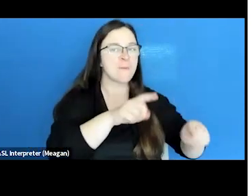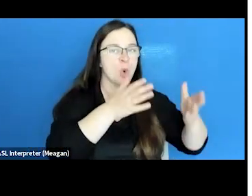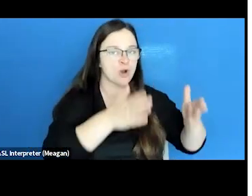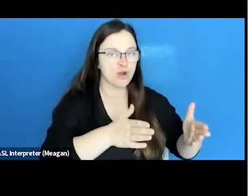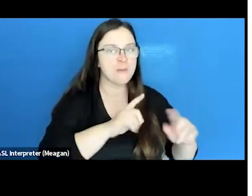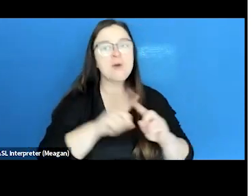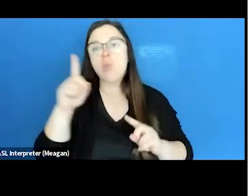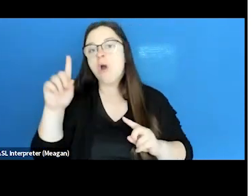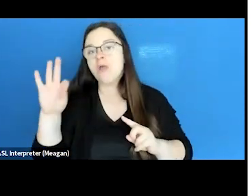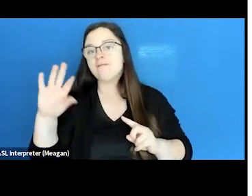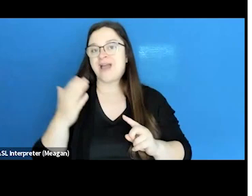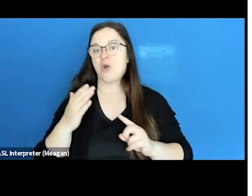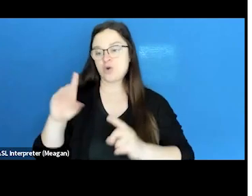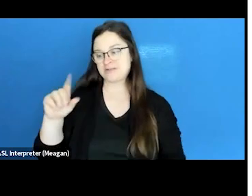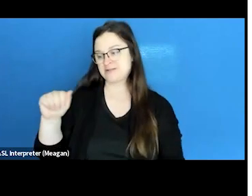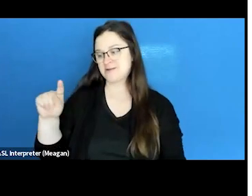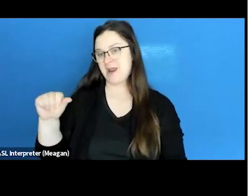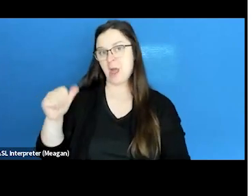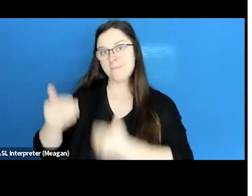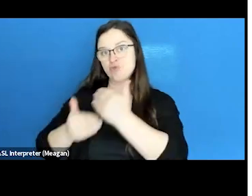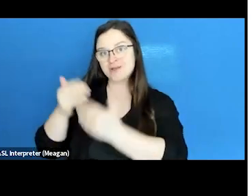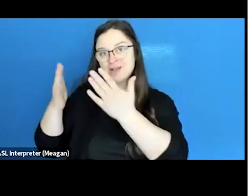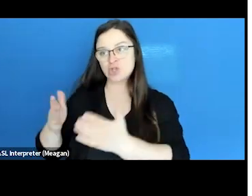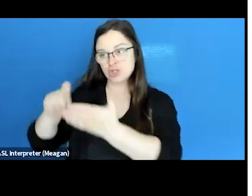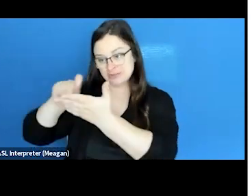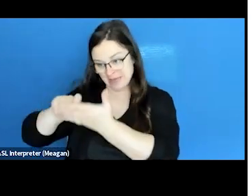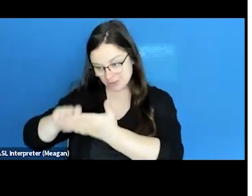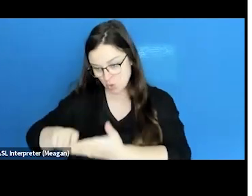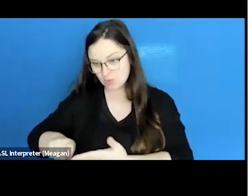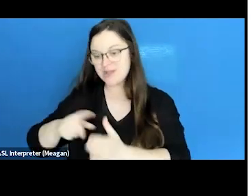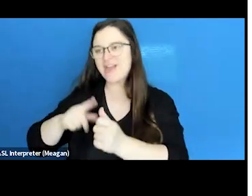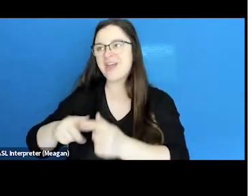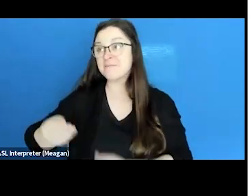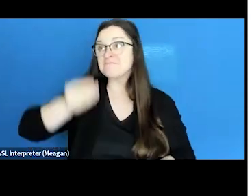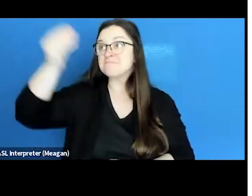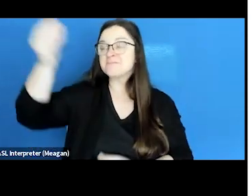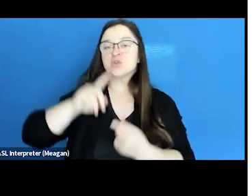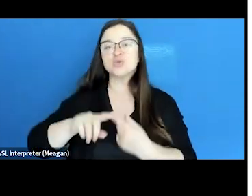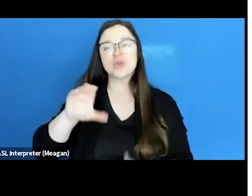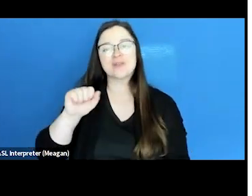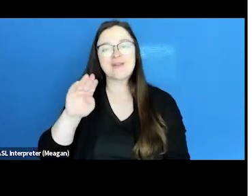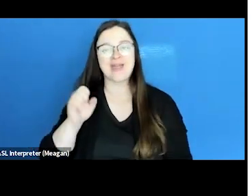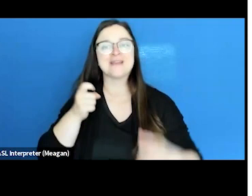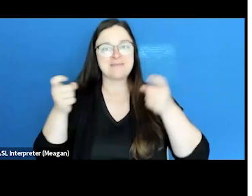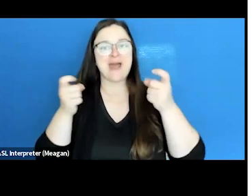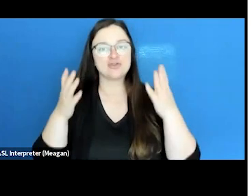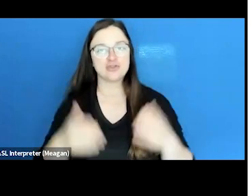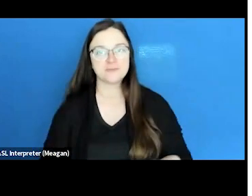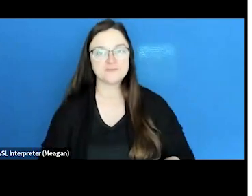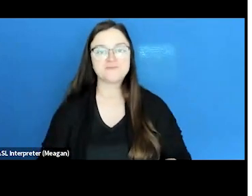our data processors takes notes to then pass it off to the assessment and the case managers. So we have the